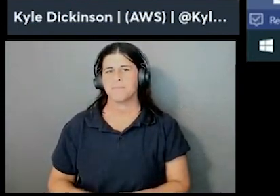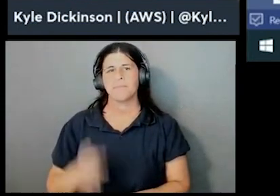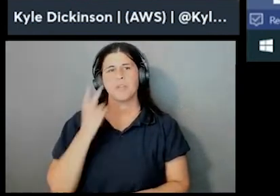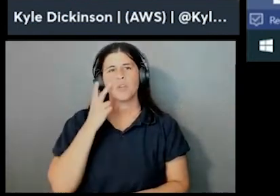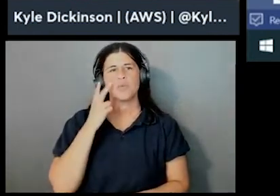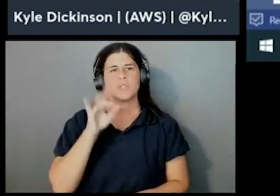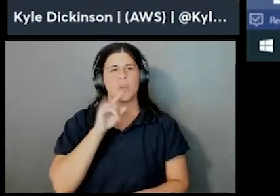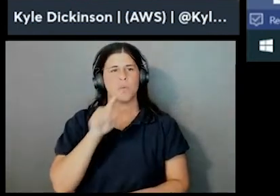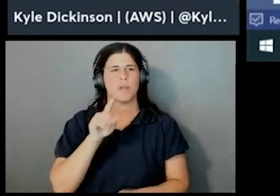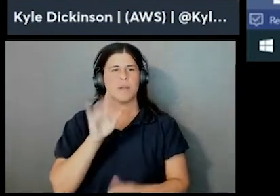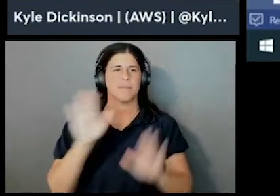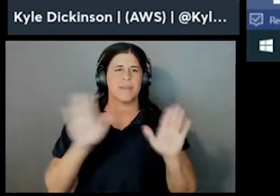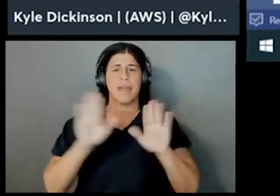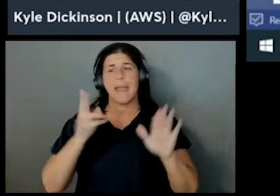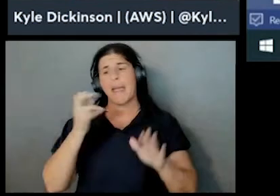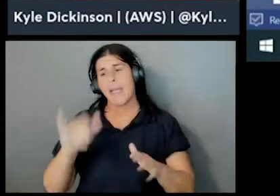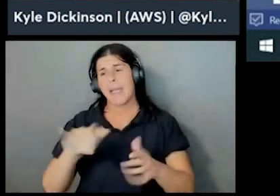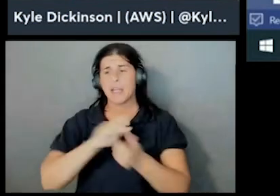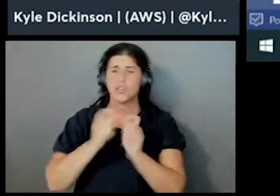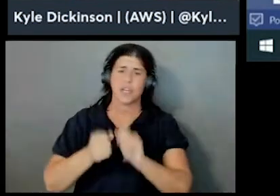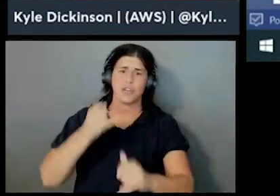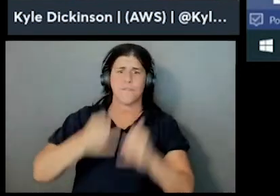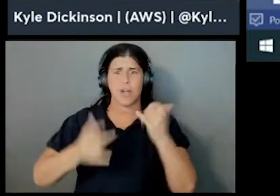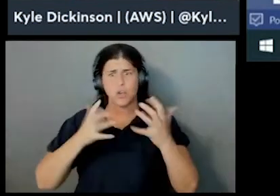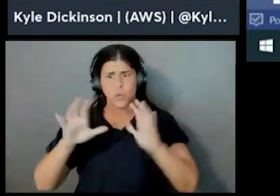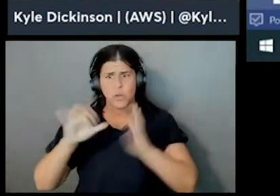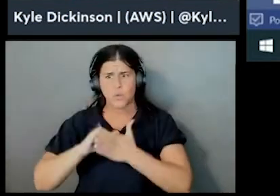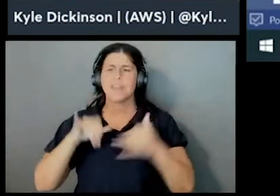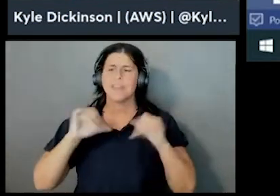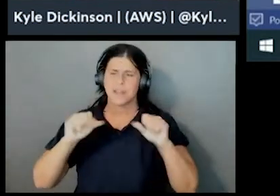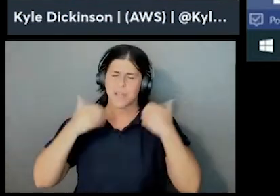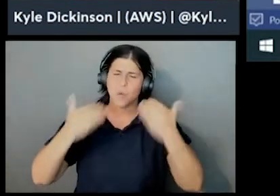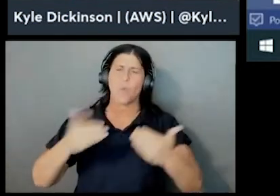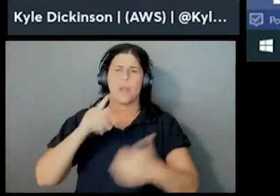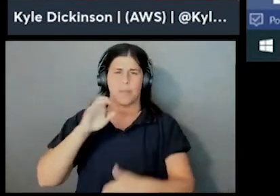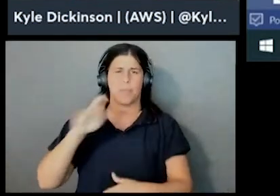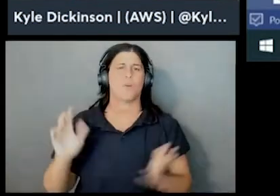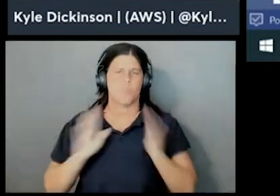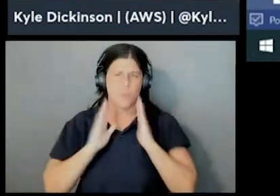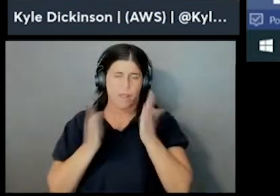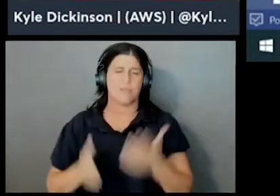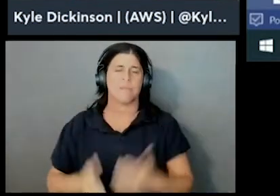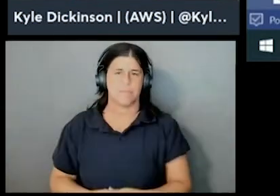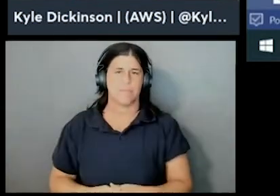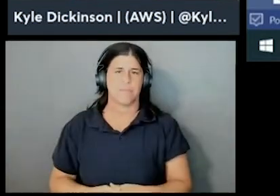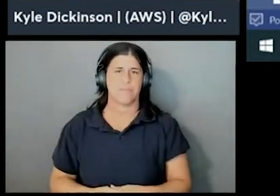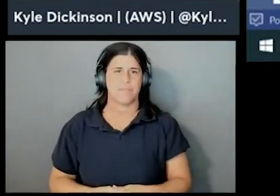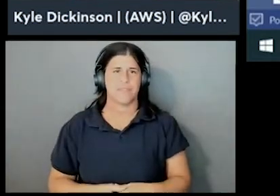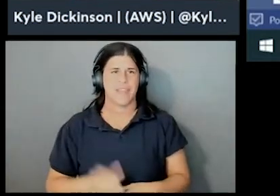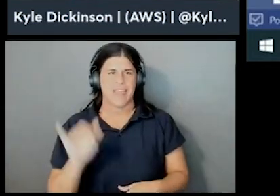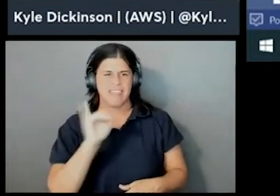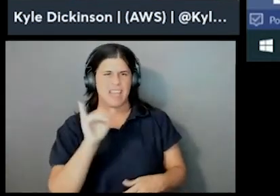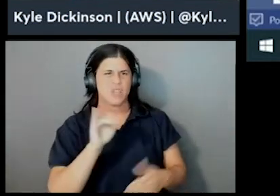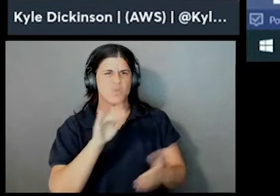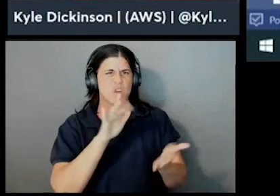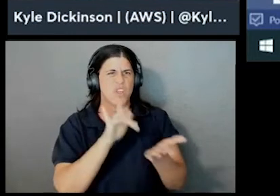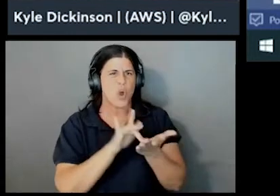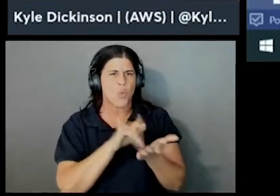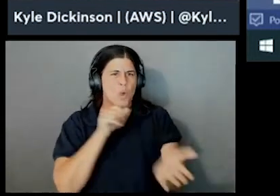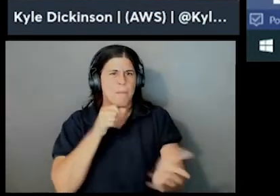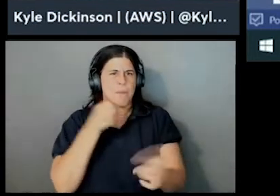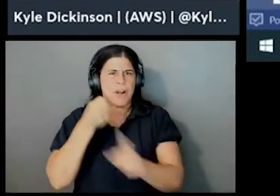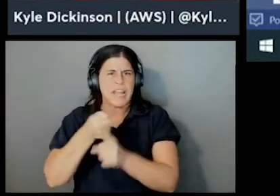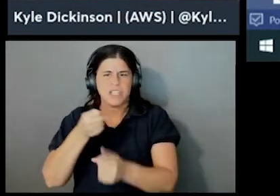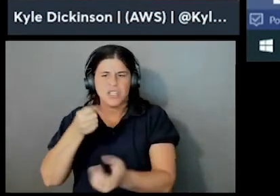hey, changes are final, you want to port, and I'm going to go ahead and port. This is where the rubber meets the road. Yes. So to speak.